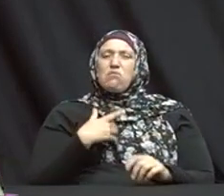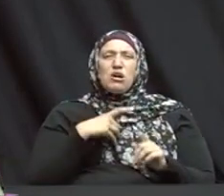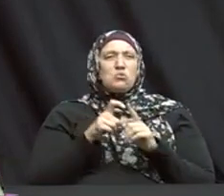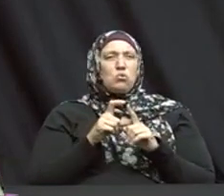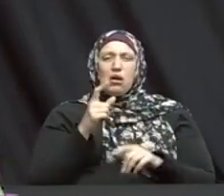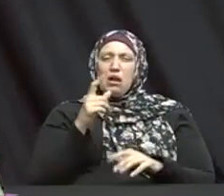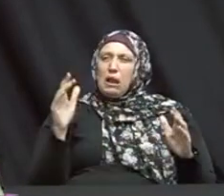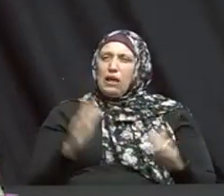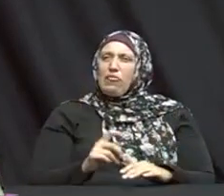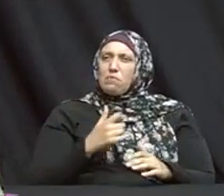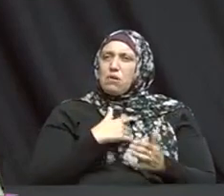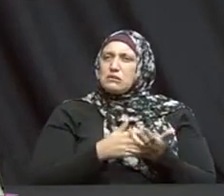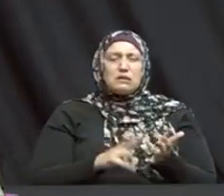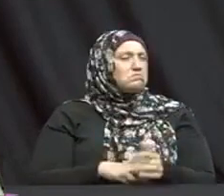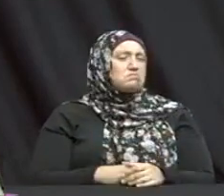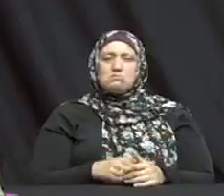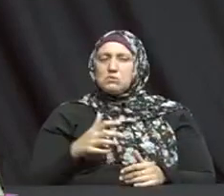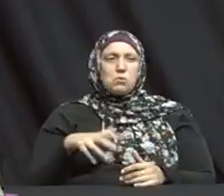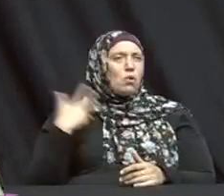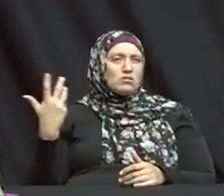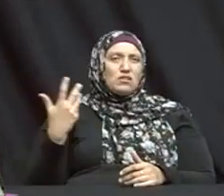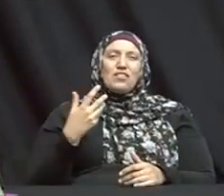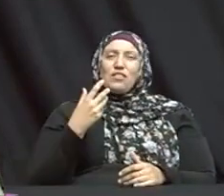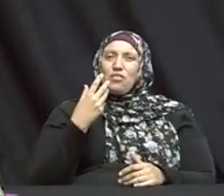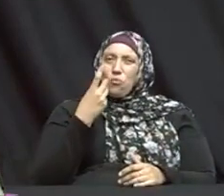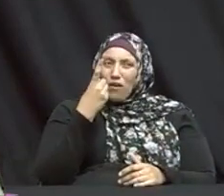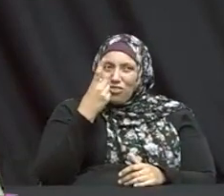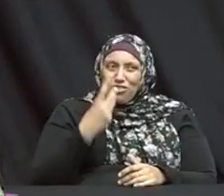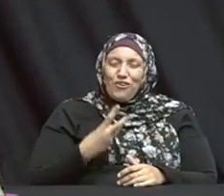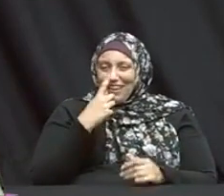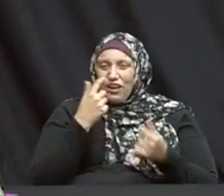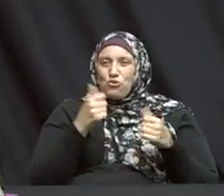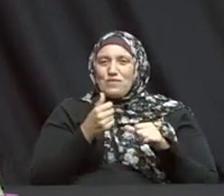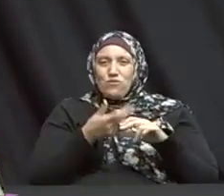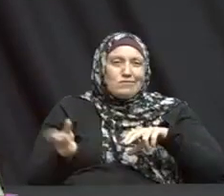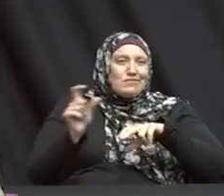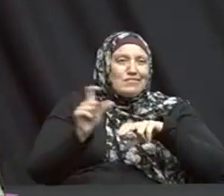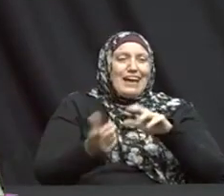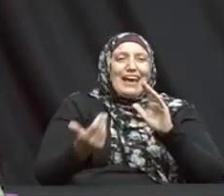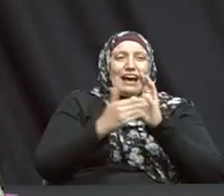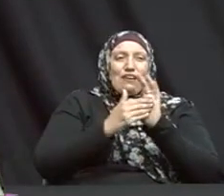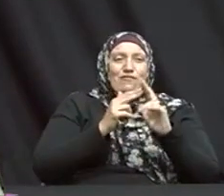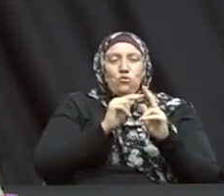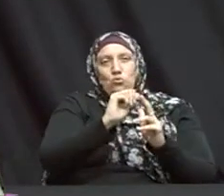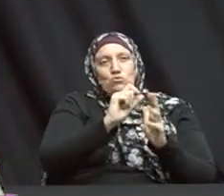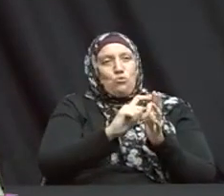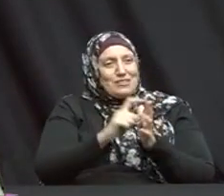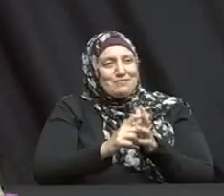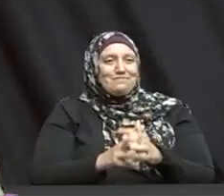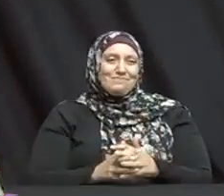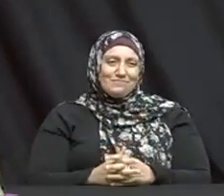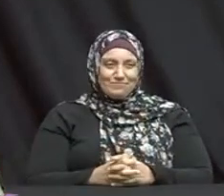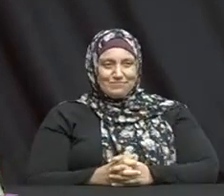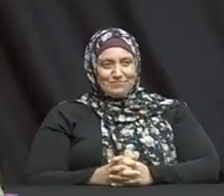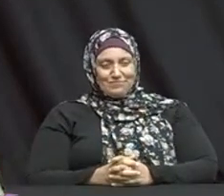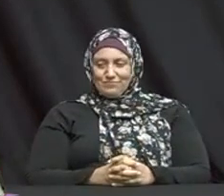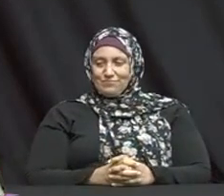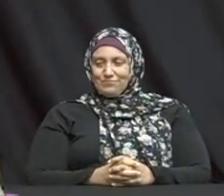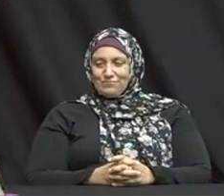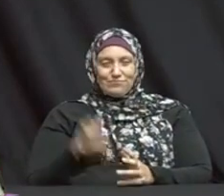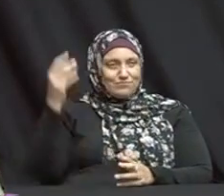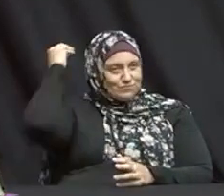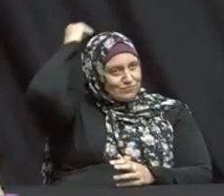lot of clients use that 33.3% to do that. Ahsante, that's a fantastic idea. Sheikh? That's absolutely